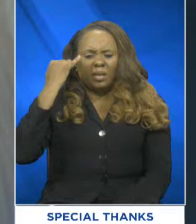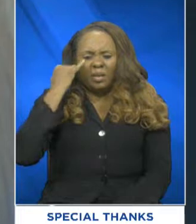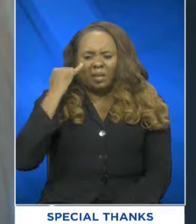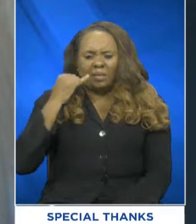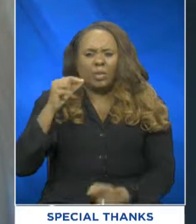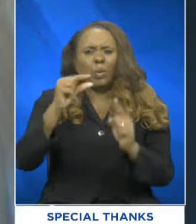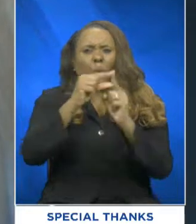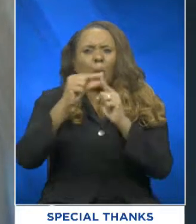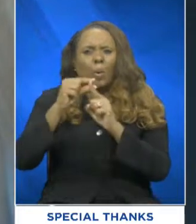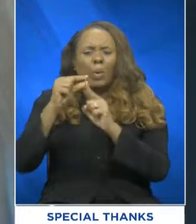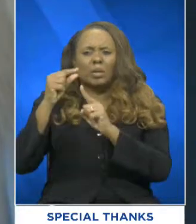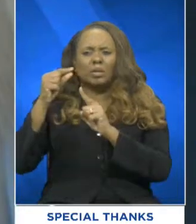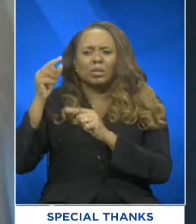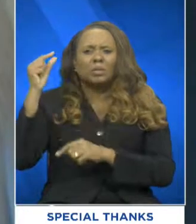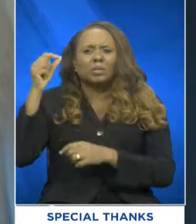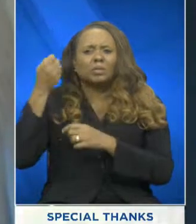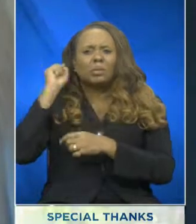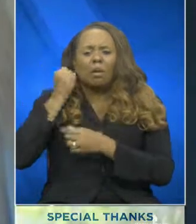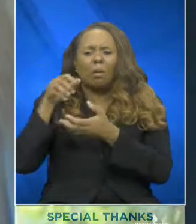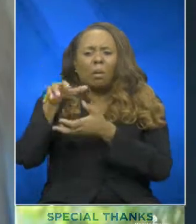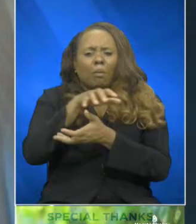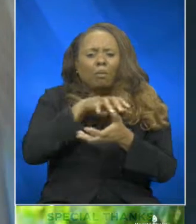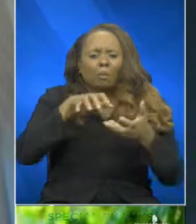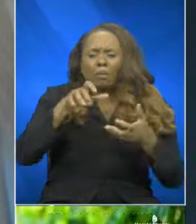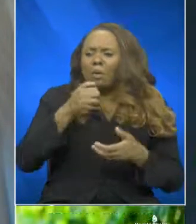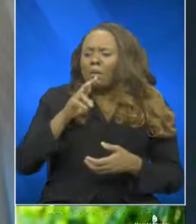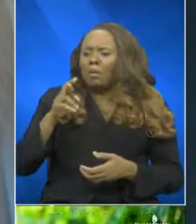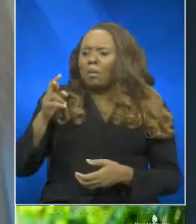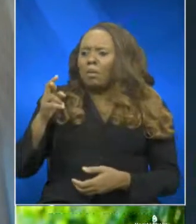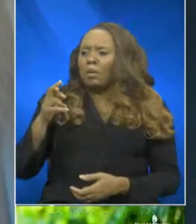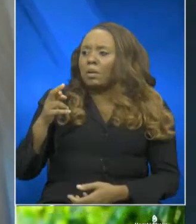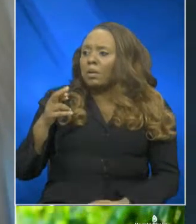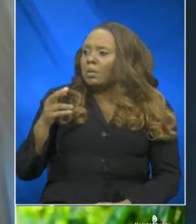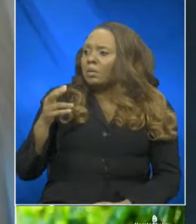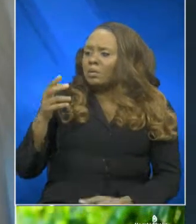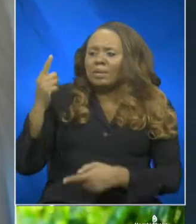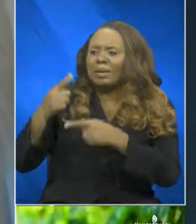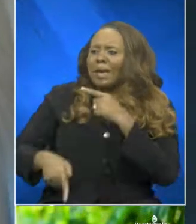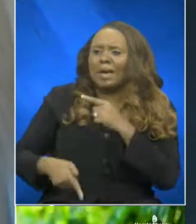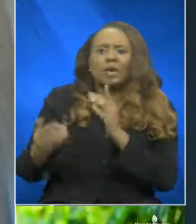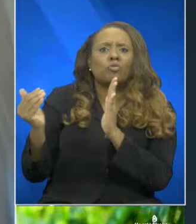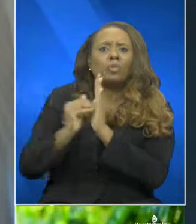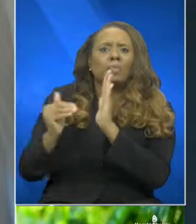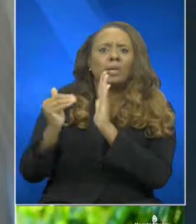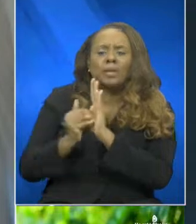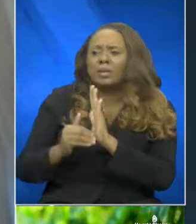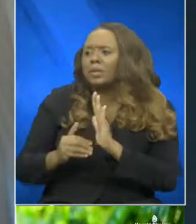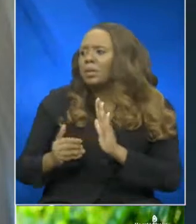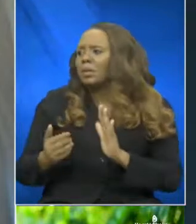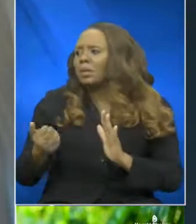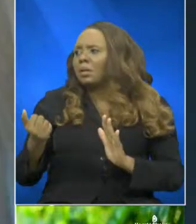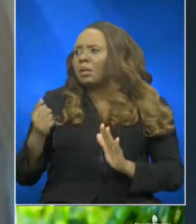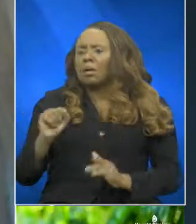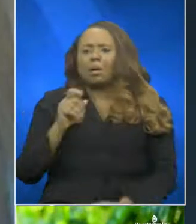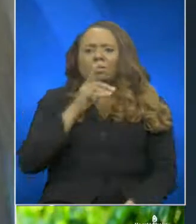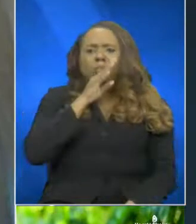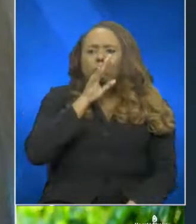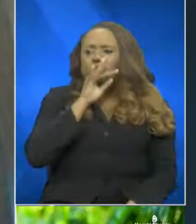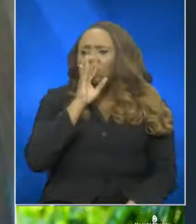confused, or they're unable to repeat the sentence, or they're just doing their own thing and just speaking